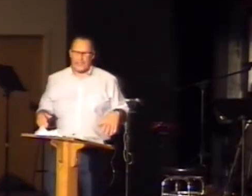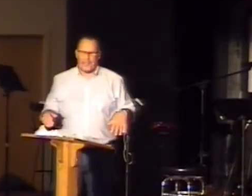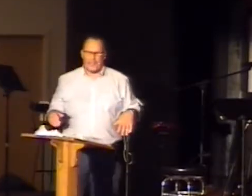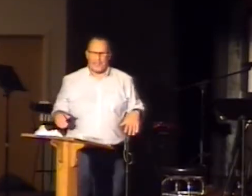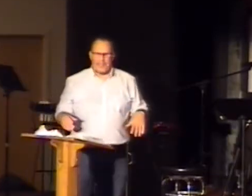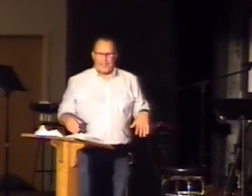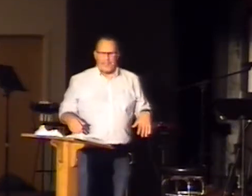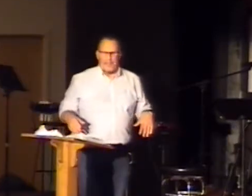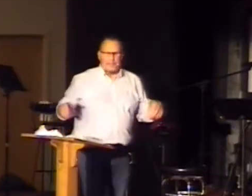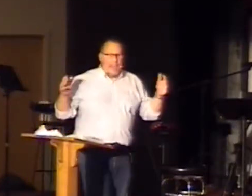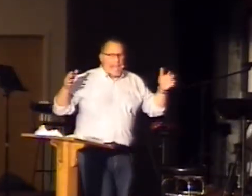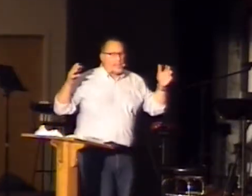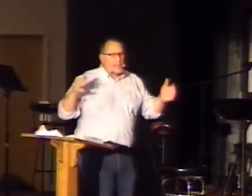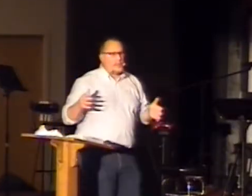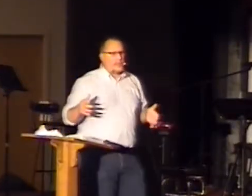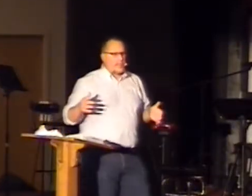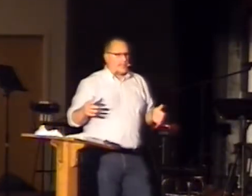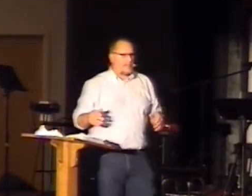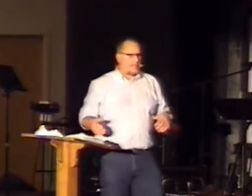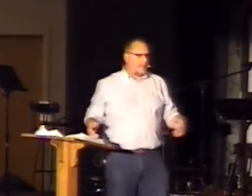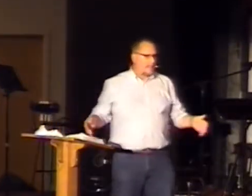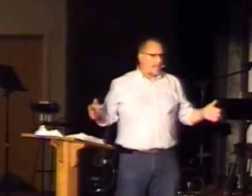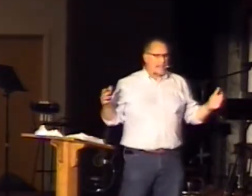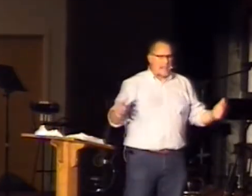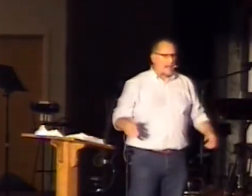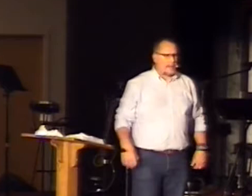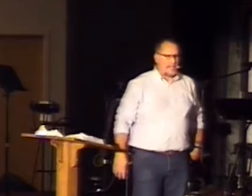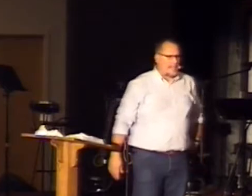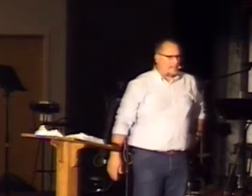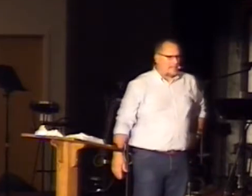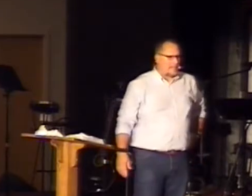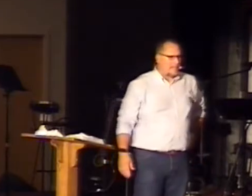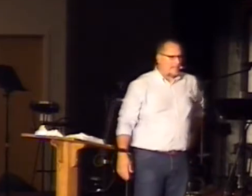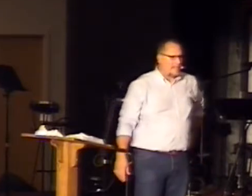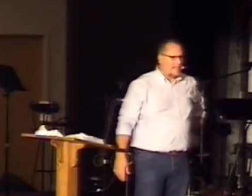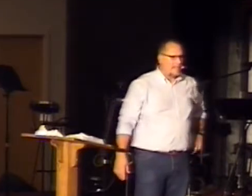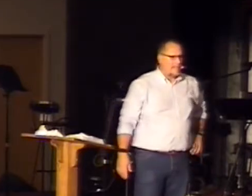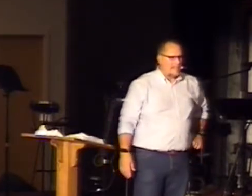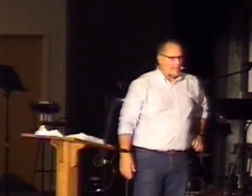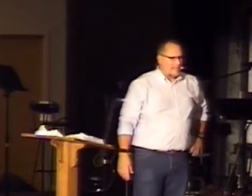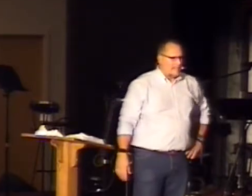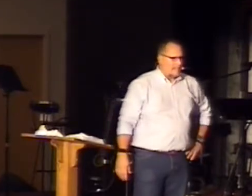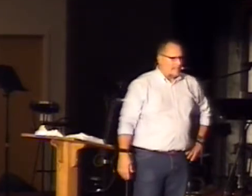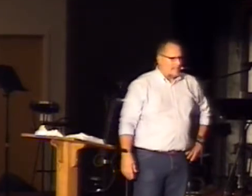destroys, man chooses, and God redeems.